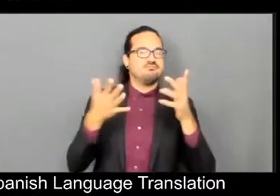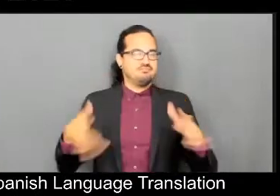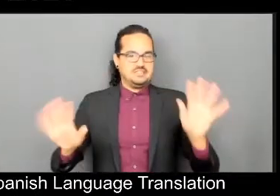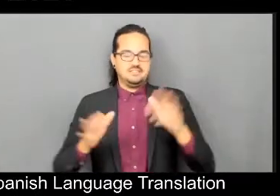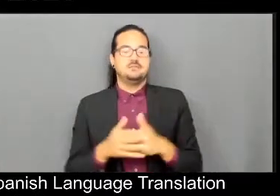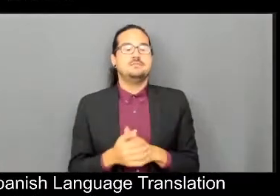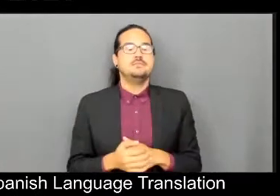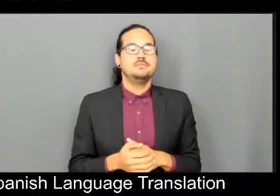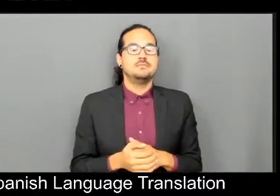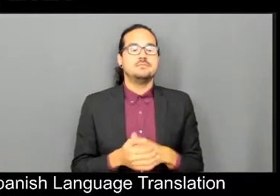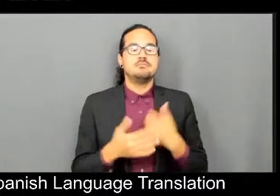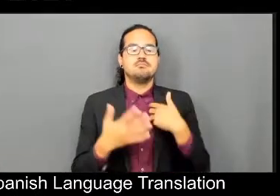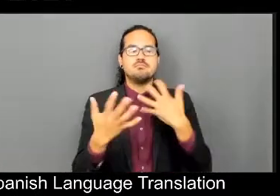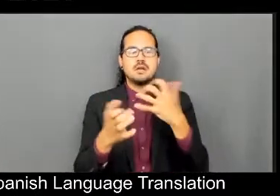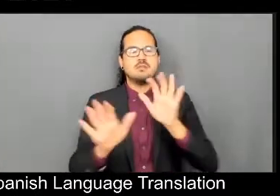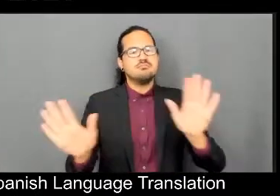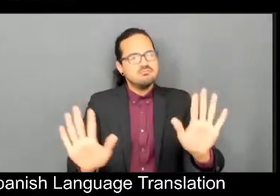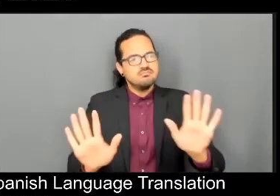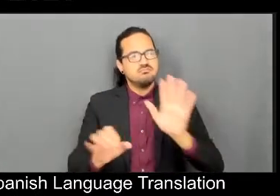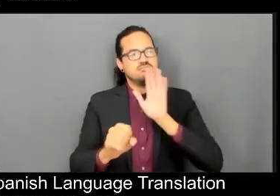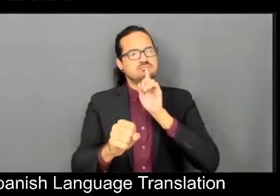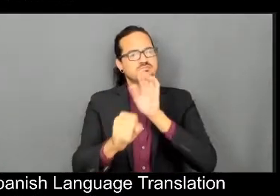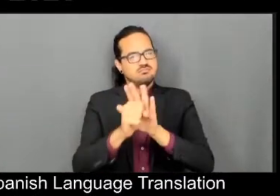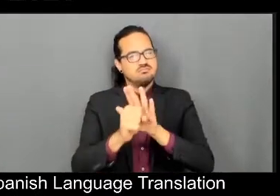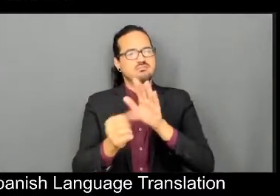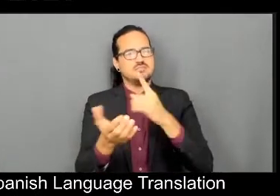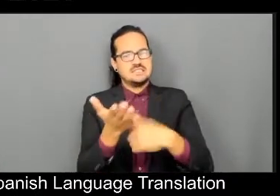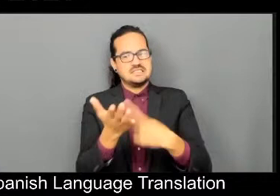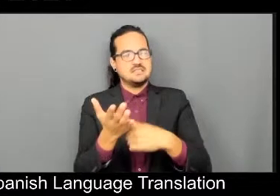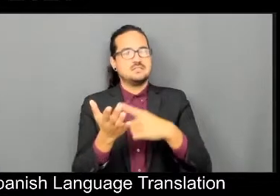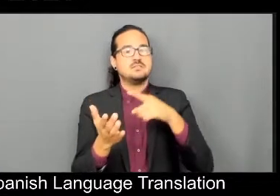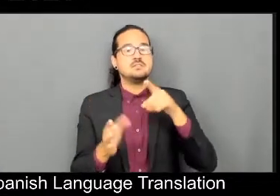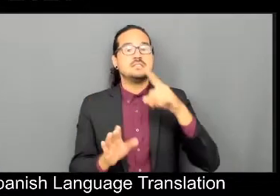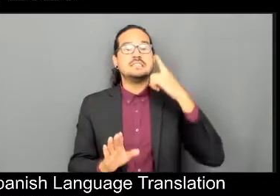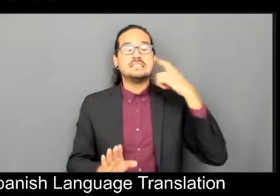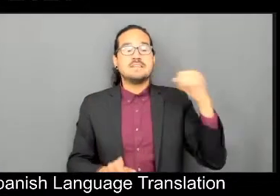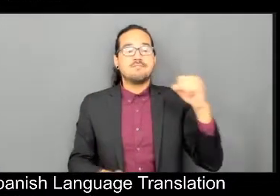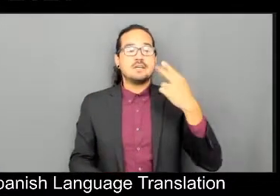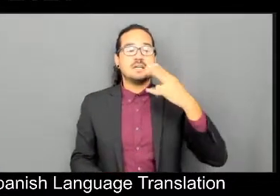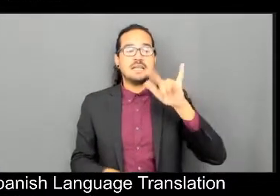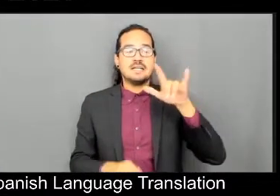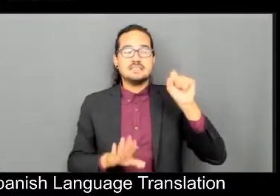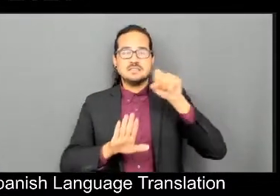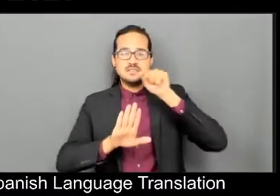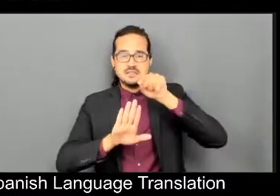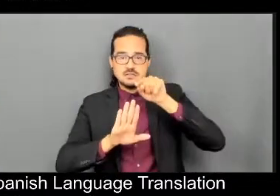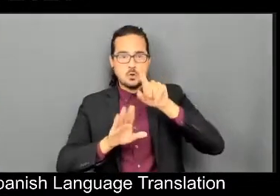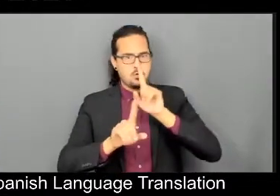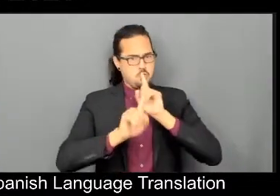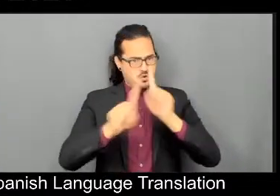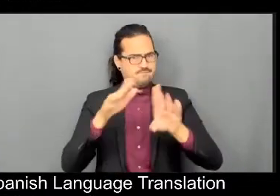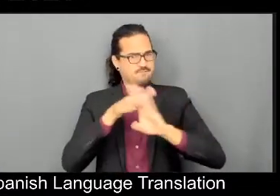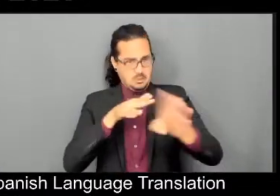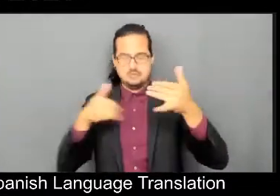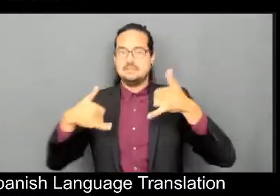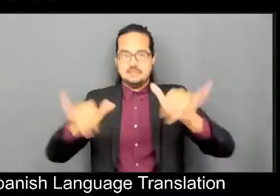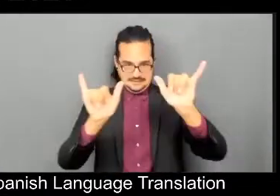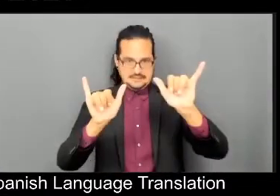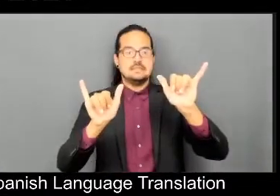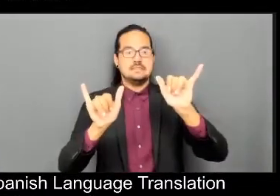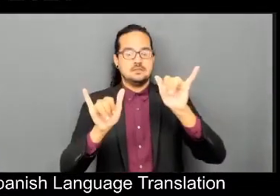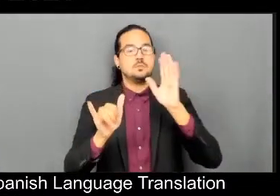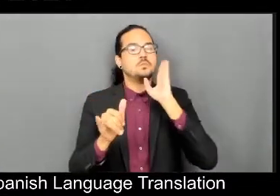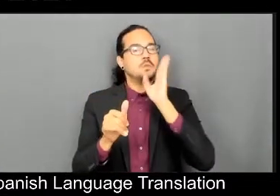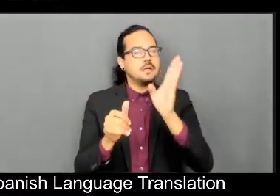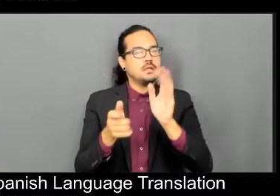order over Silver Hills that will most likely be reduced to a warning. When that takes place, we don't have an exact date yet, but